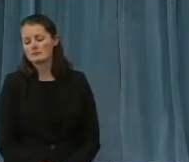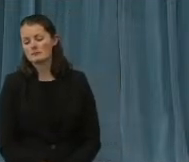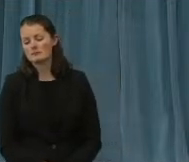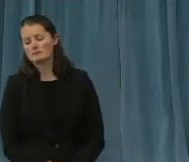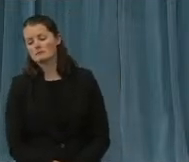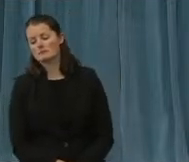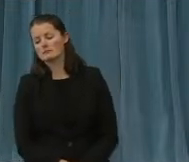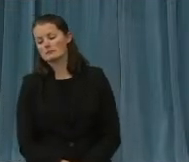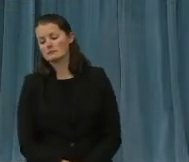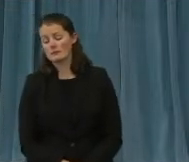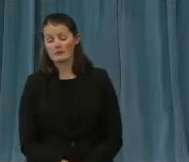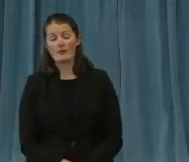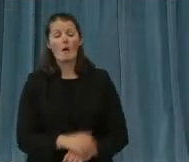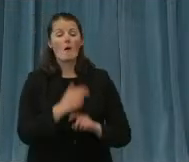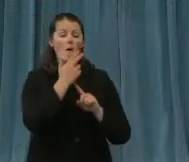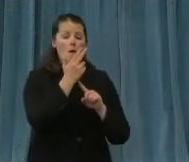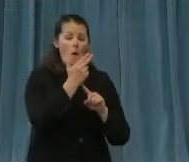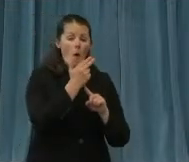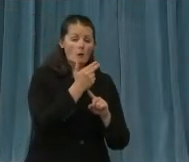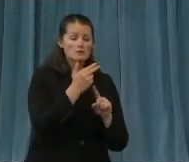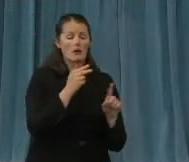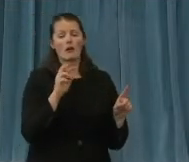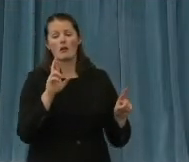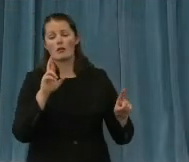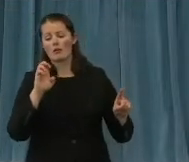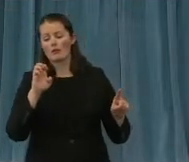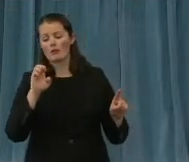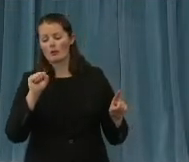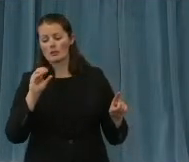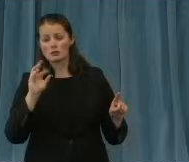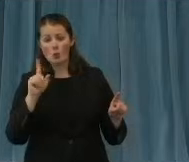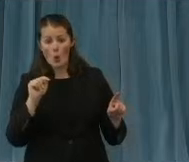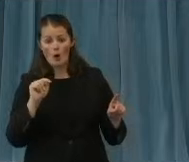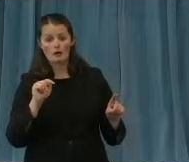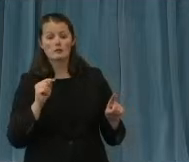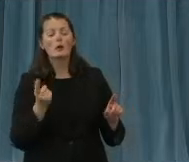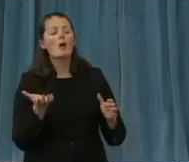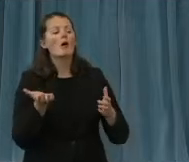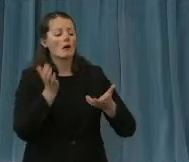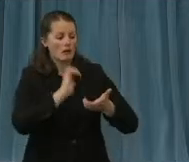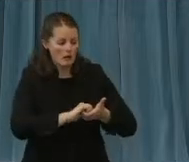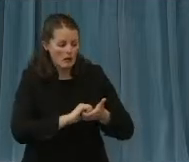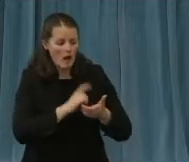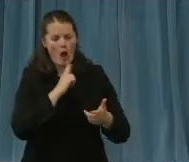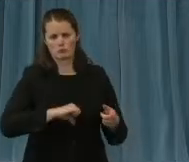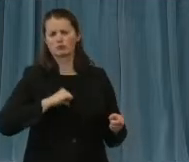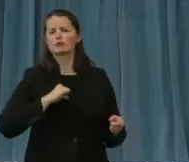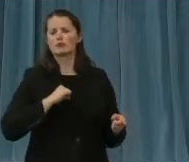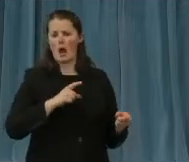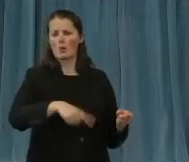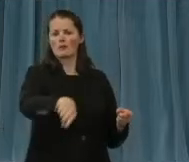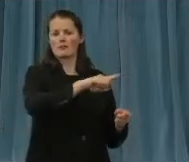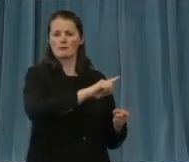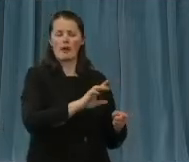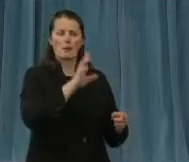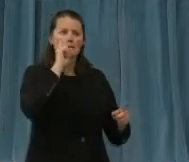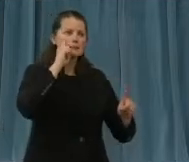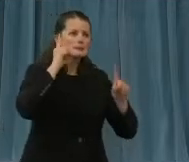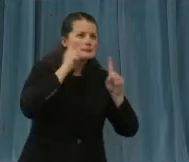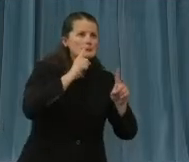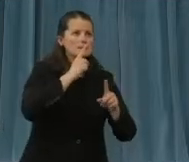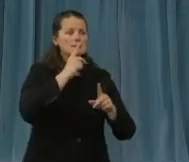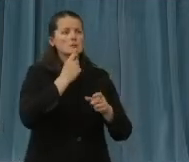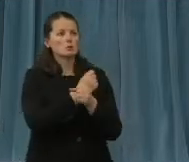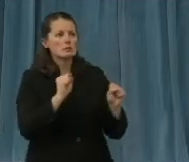partners who have begun the thoughtful process planning to protect employees and visitors at their specific properties when they